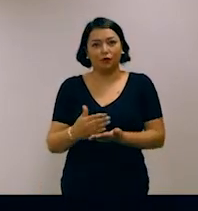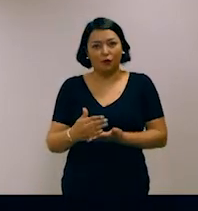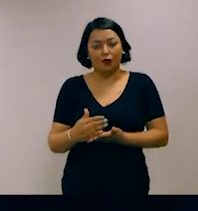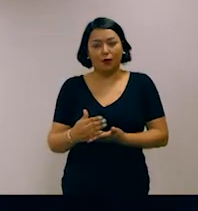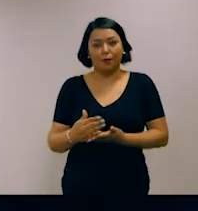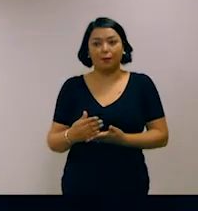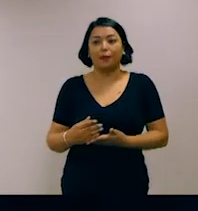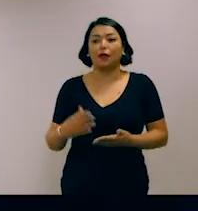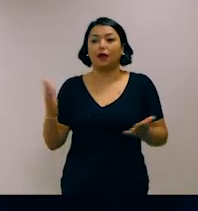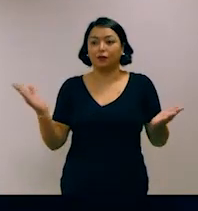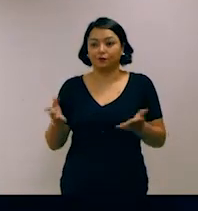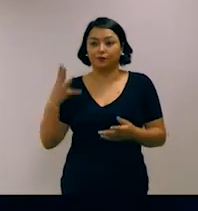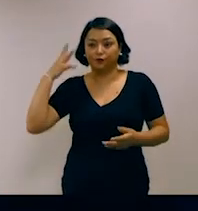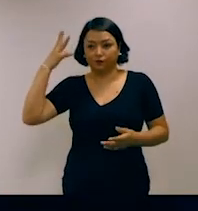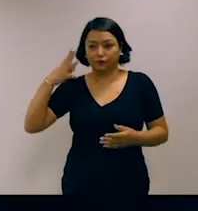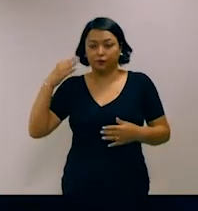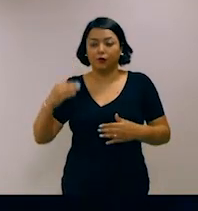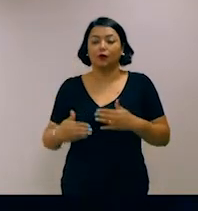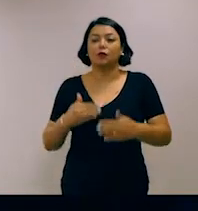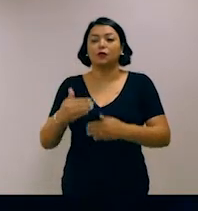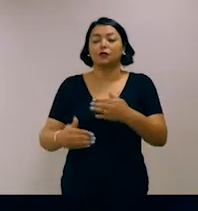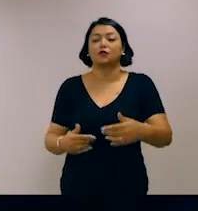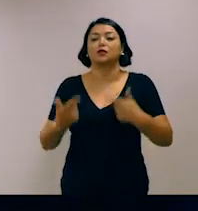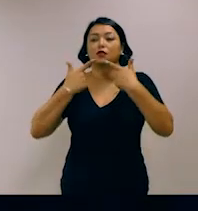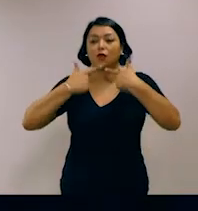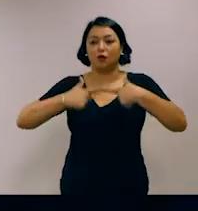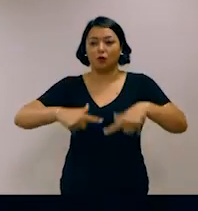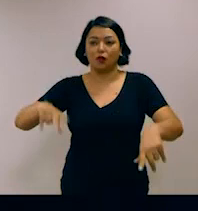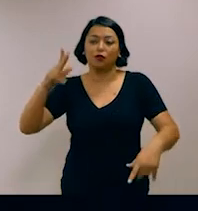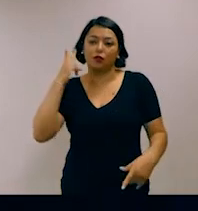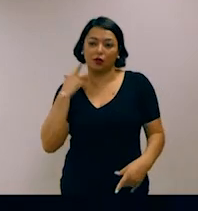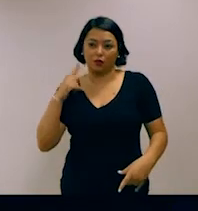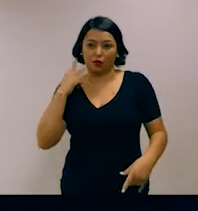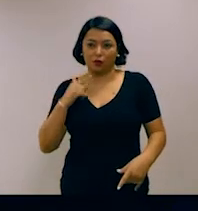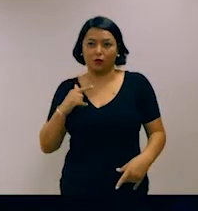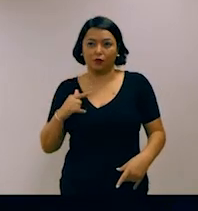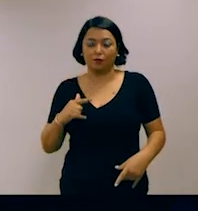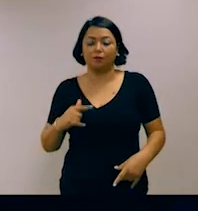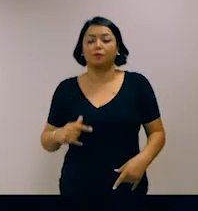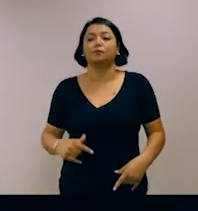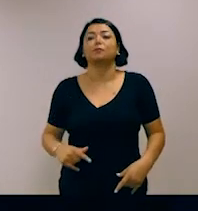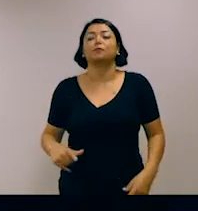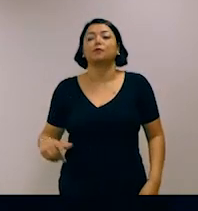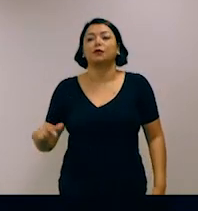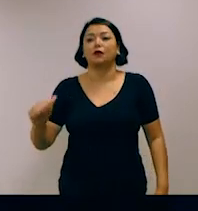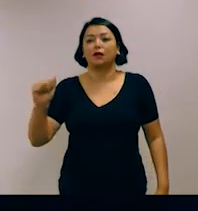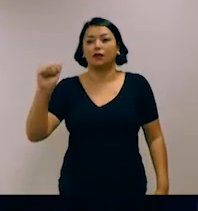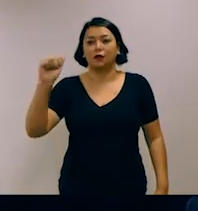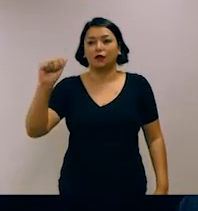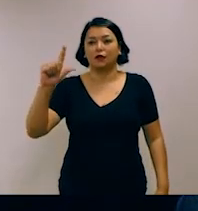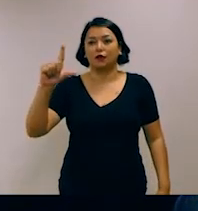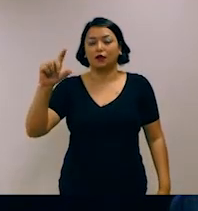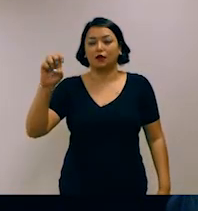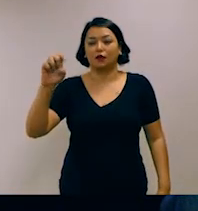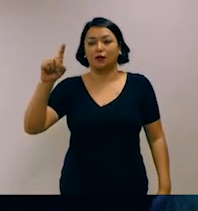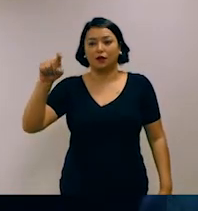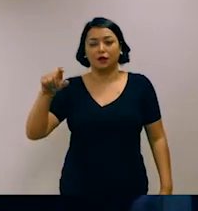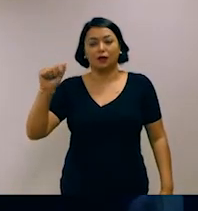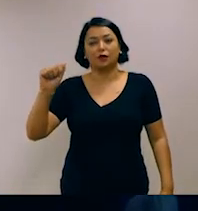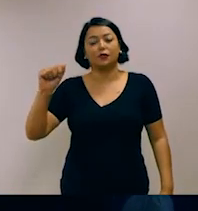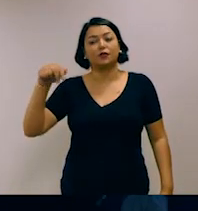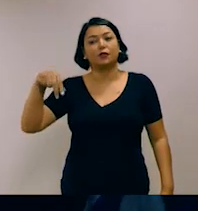E convido para o... So now we would like to invite to the stage Mr. Alexandre Luiz de